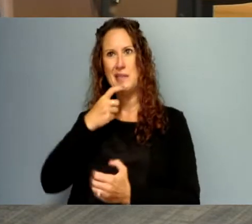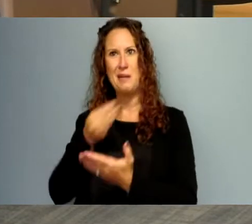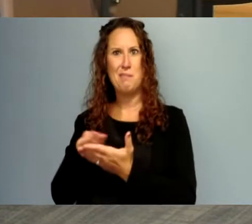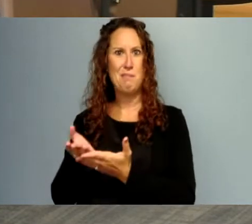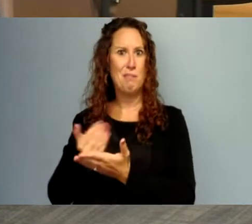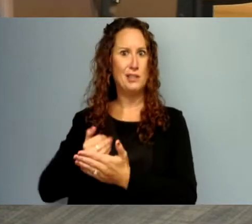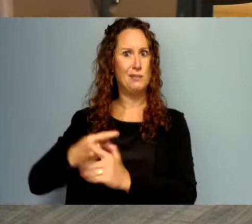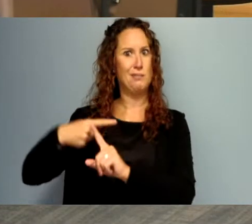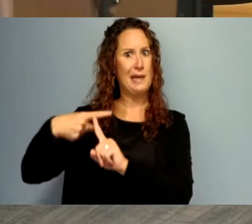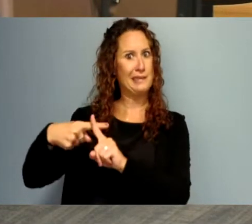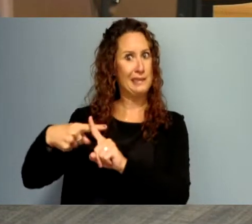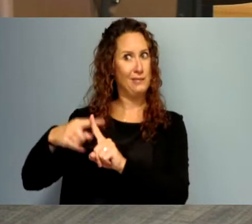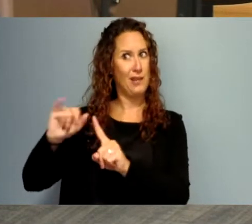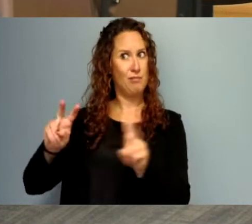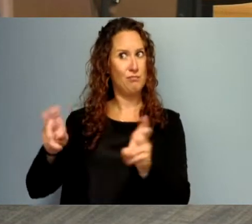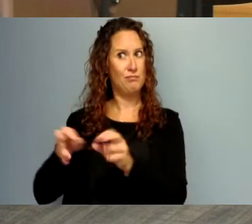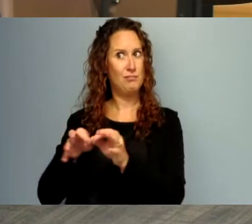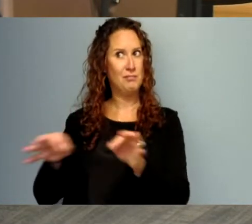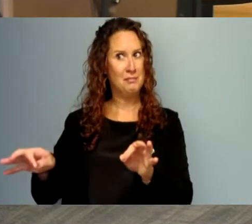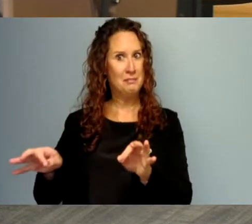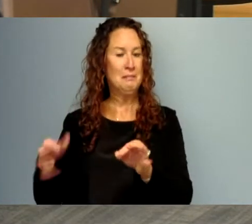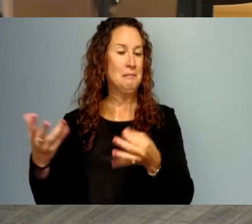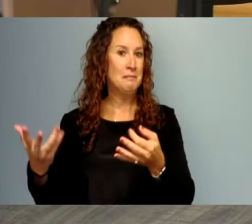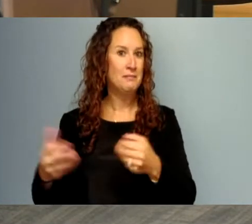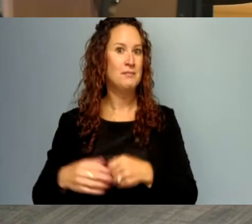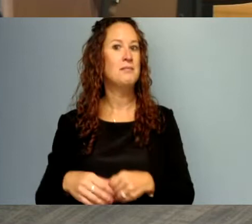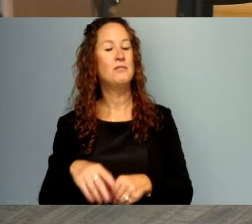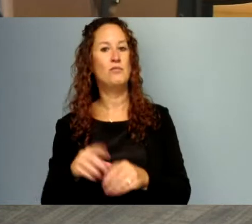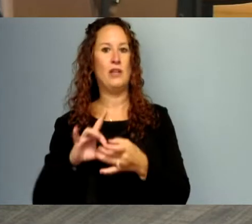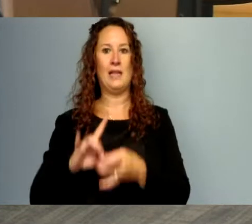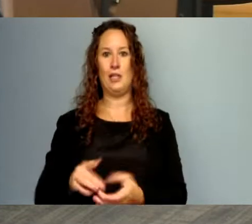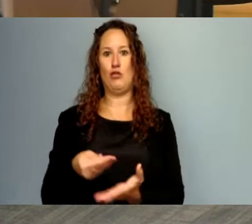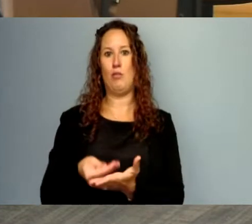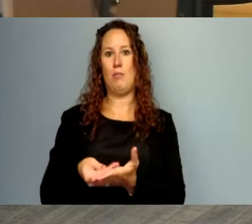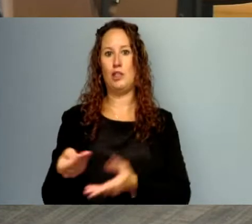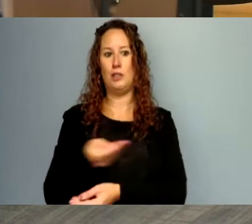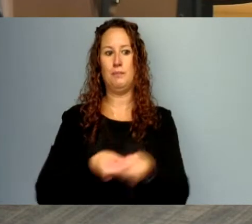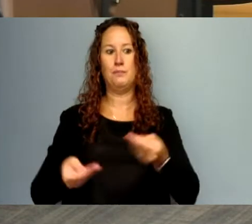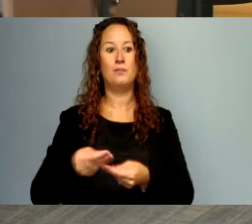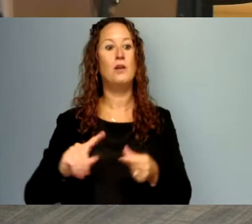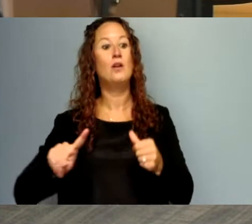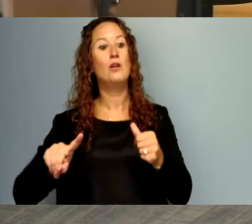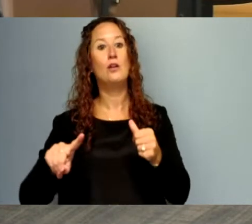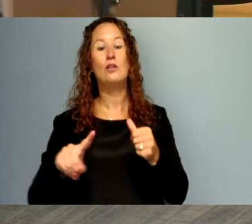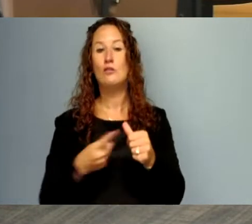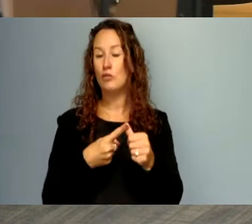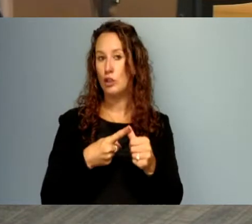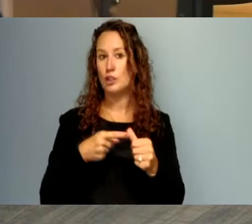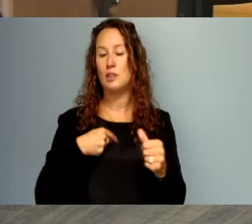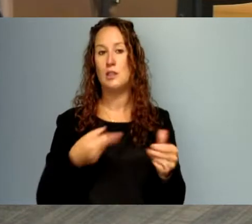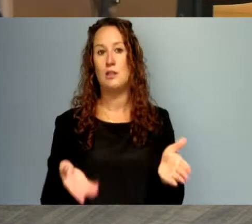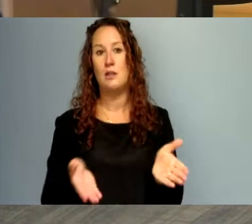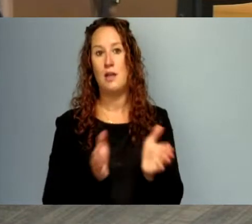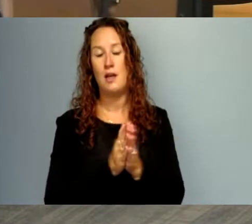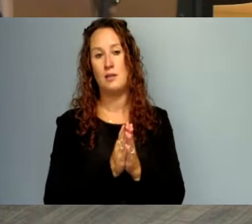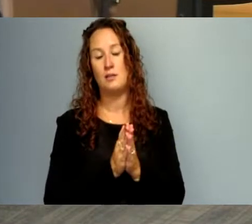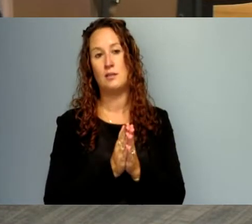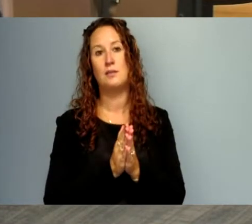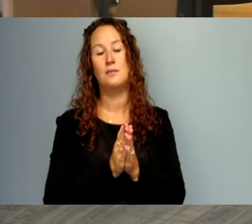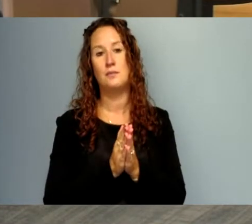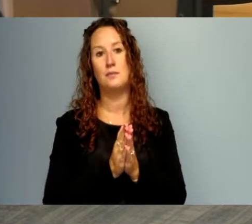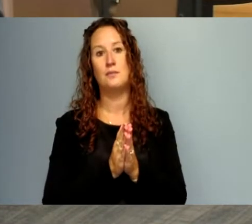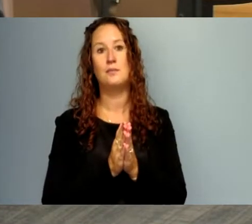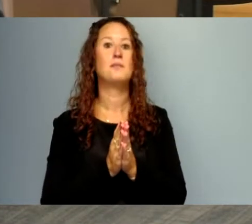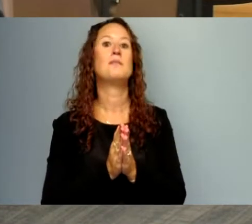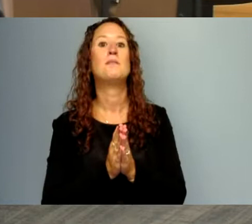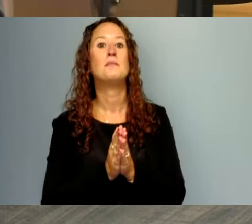that there would be reductions in our budget. So the first one that I would ask for